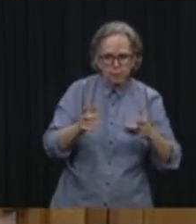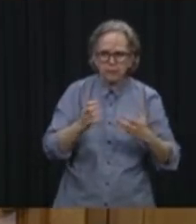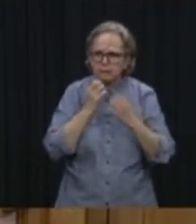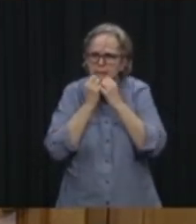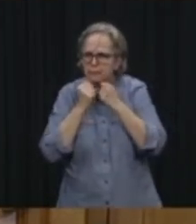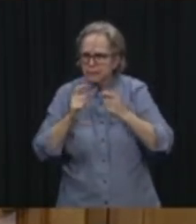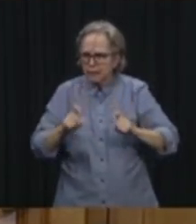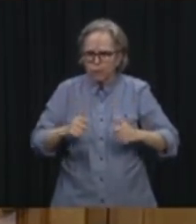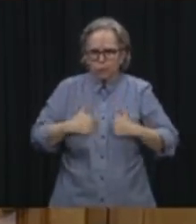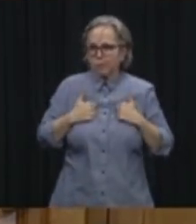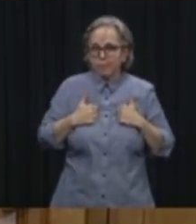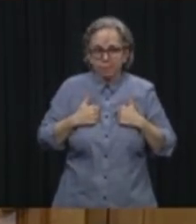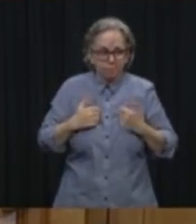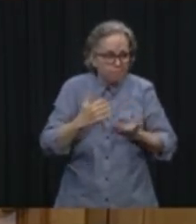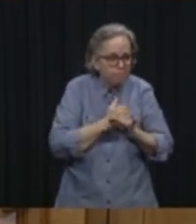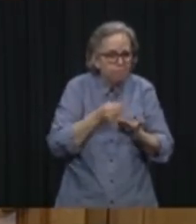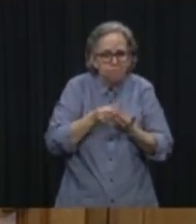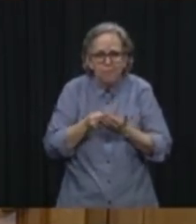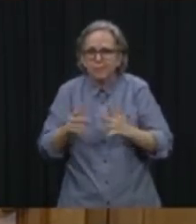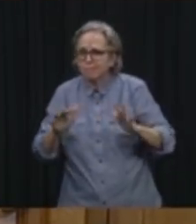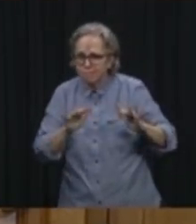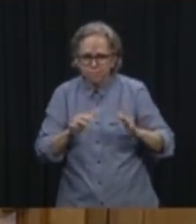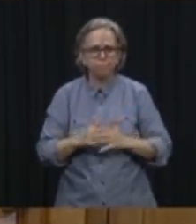For each, the